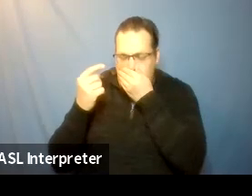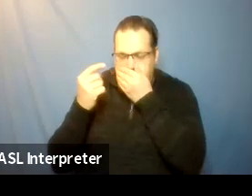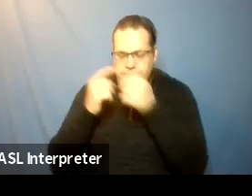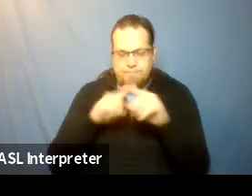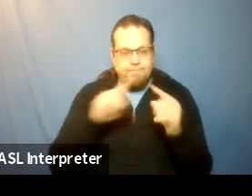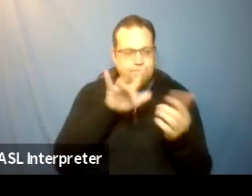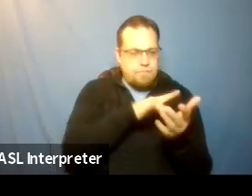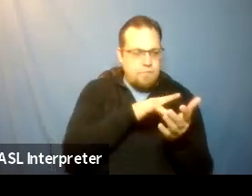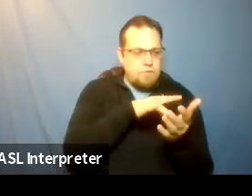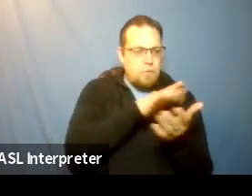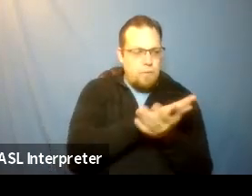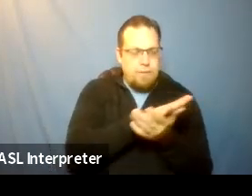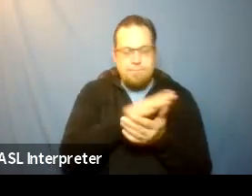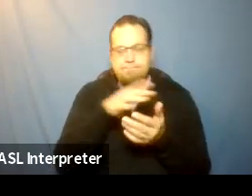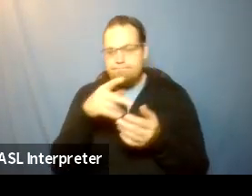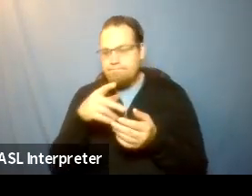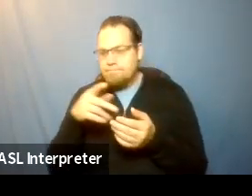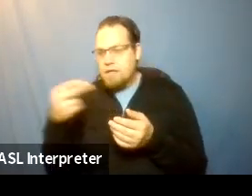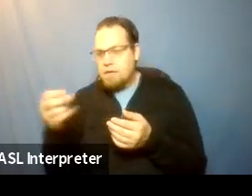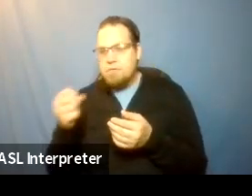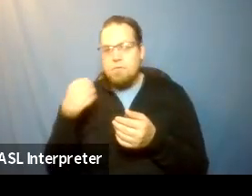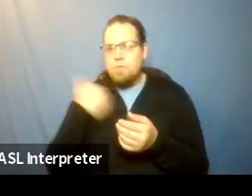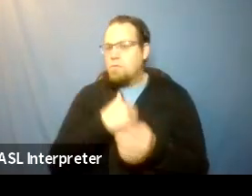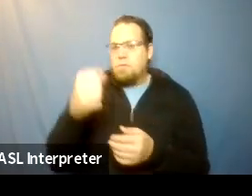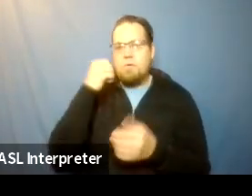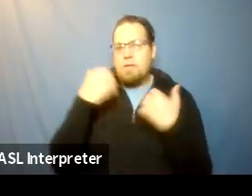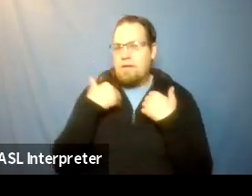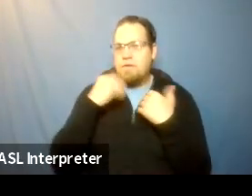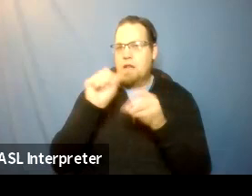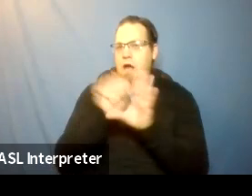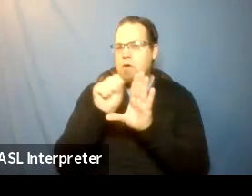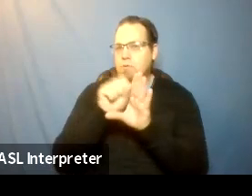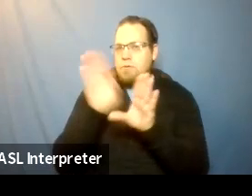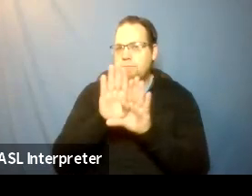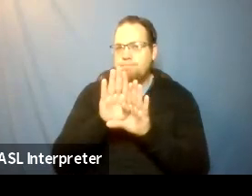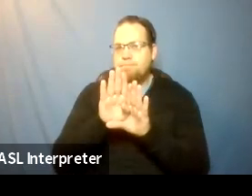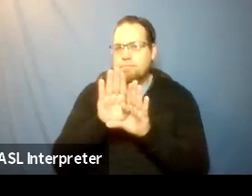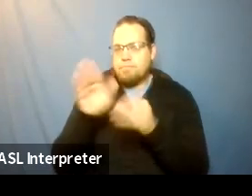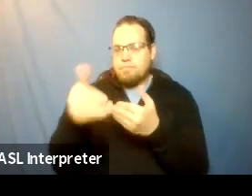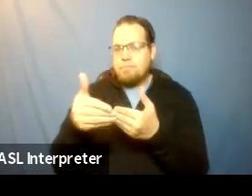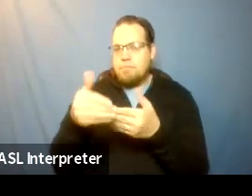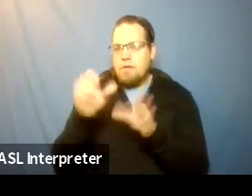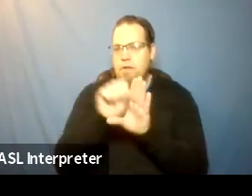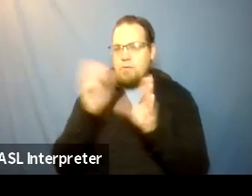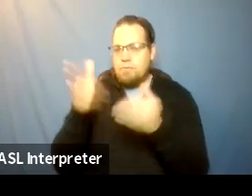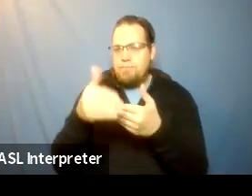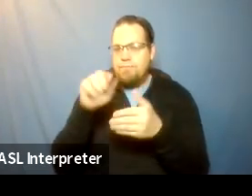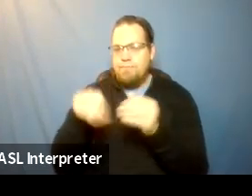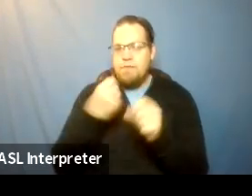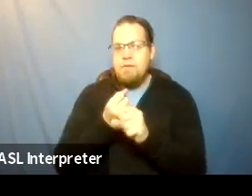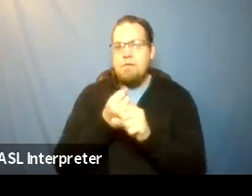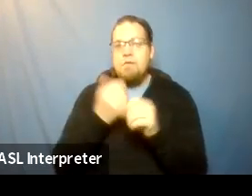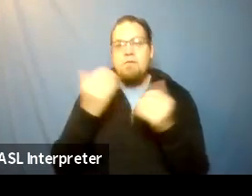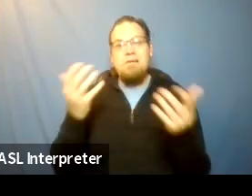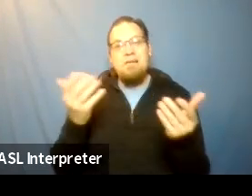but we are not going to be using locker rooms this year. And so I would